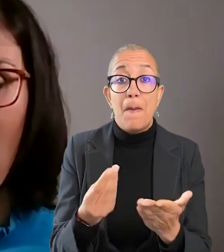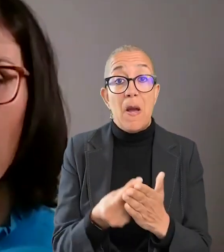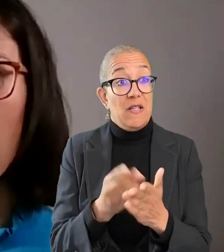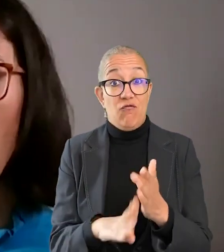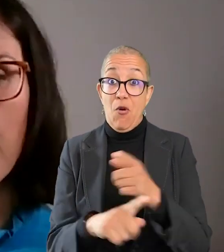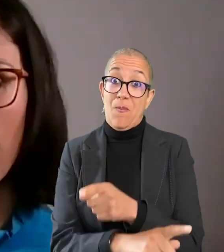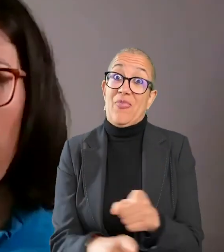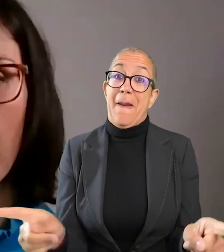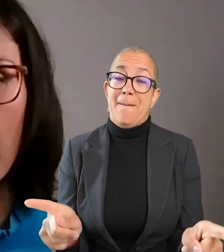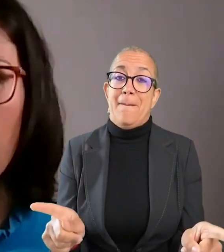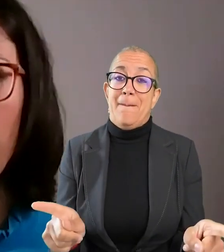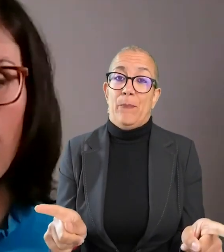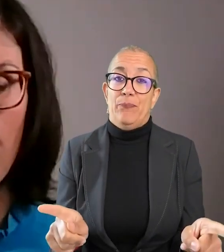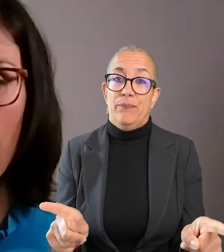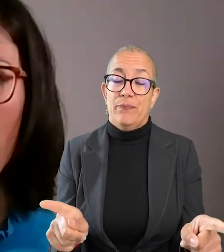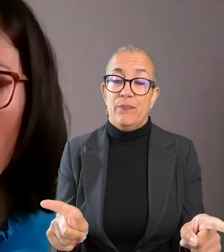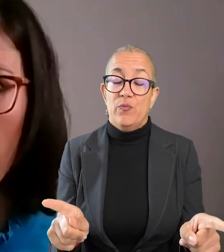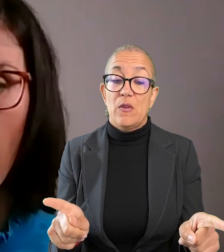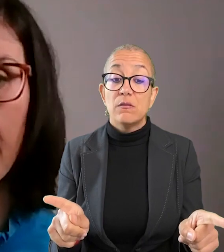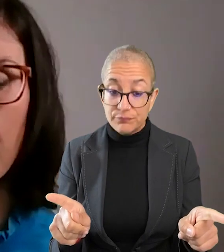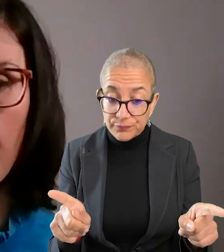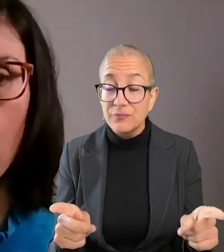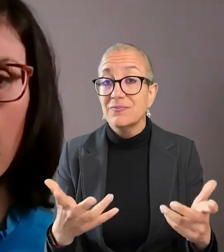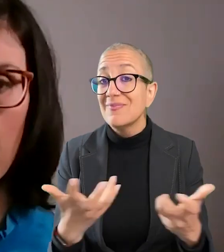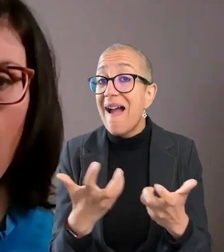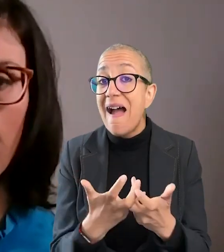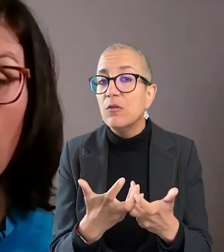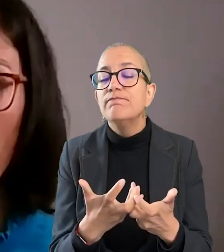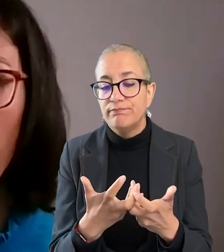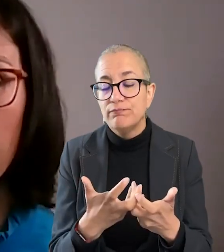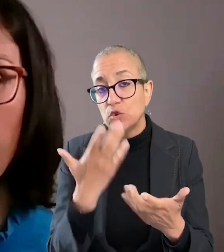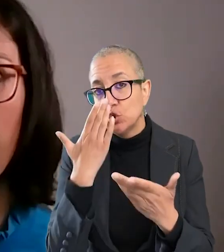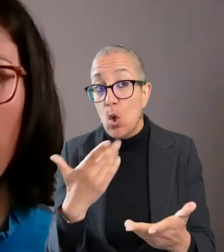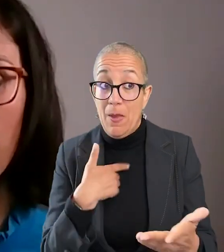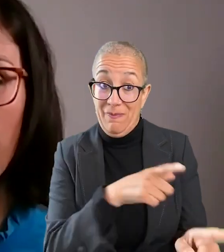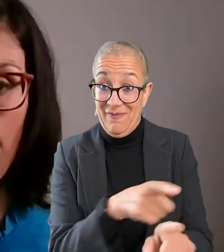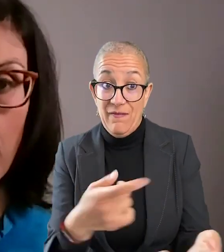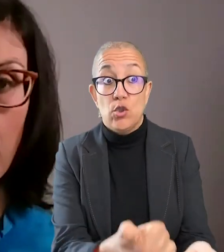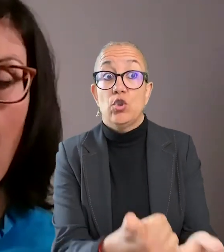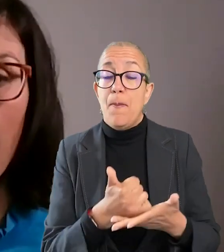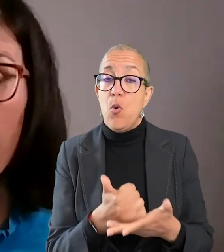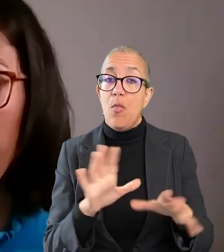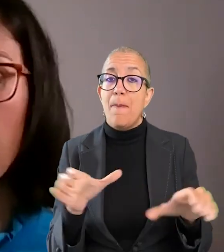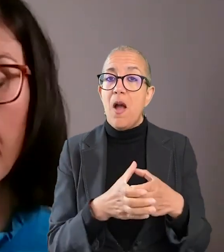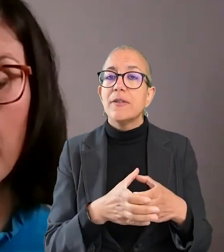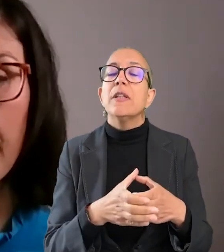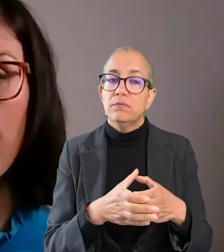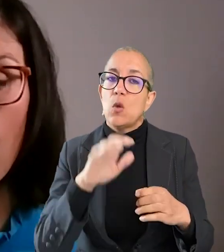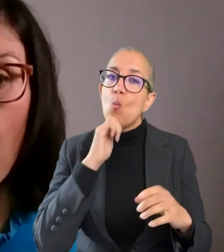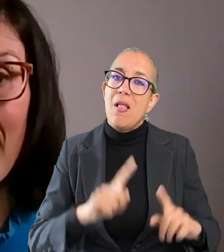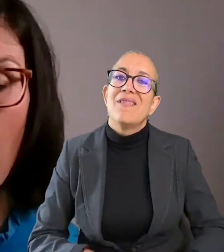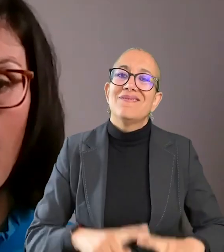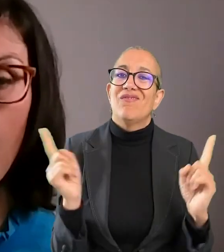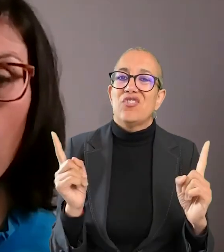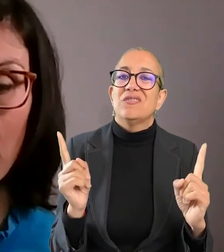them, and we're not going to do it unless we can show them that by supporting the party we are going to make that difference, and that it is going to lead